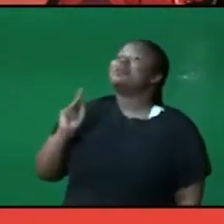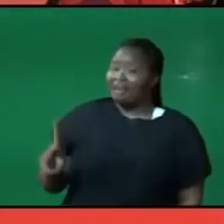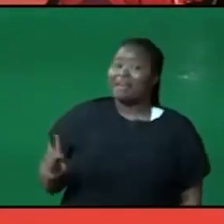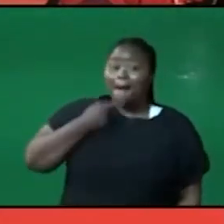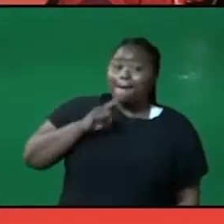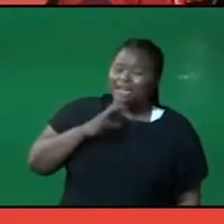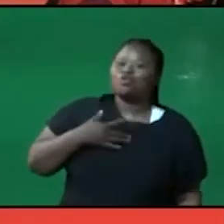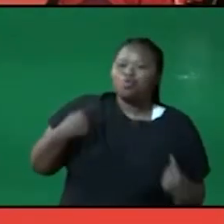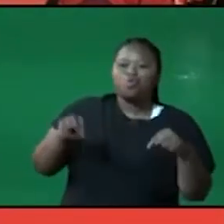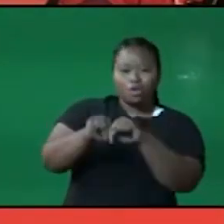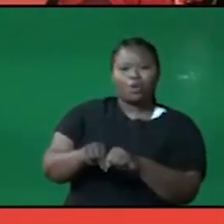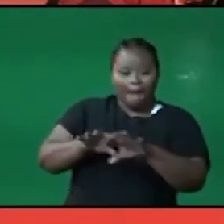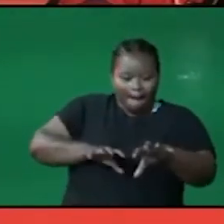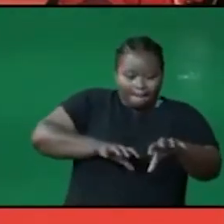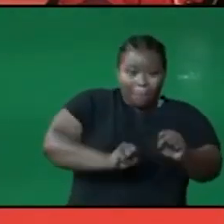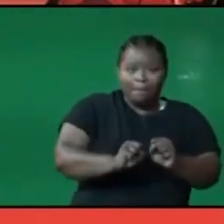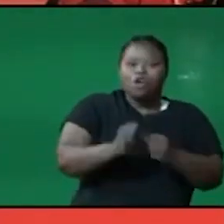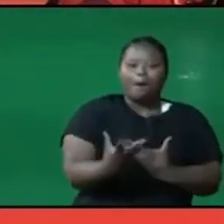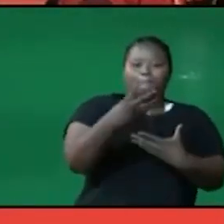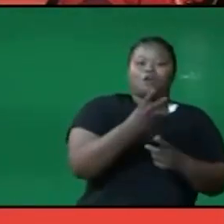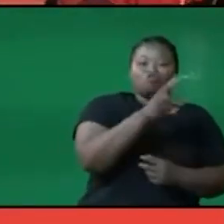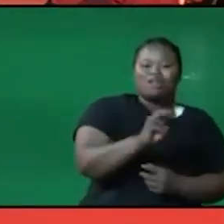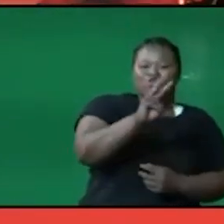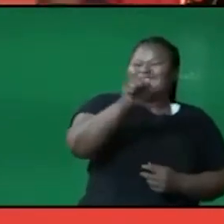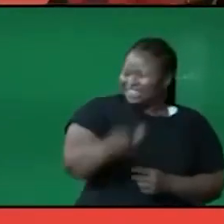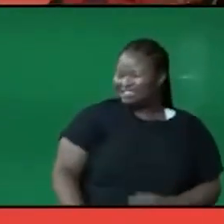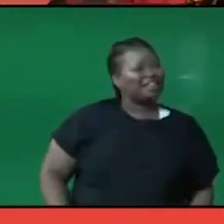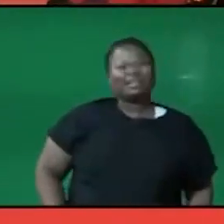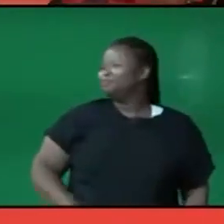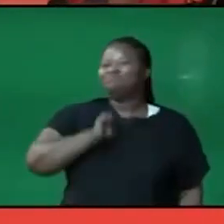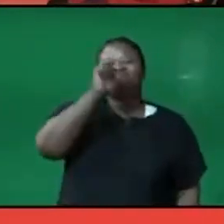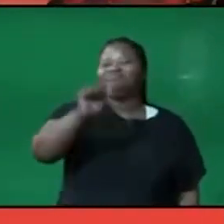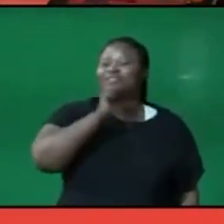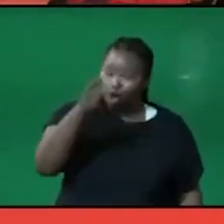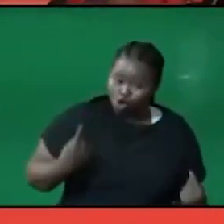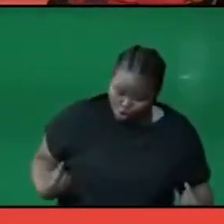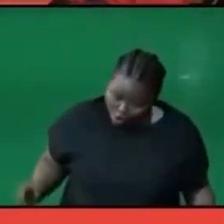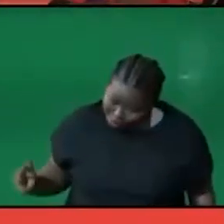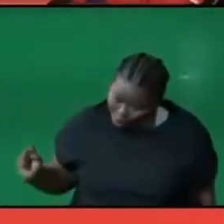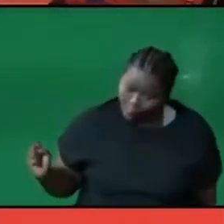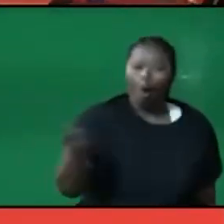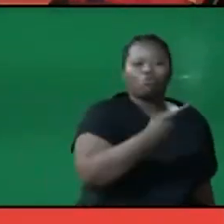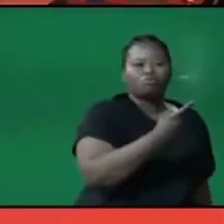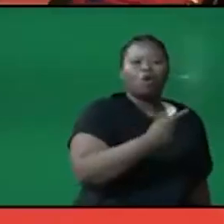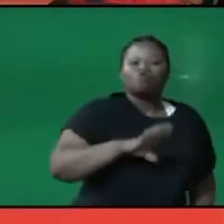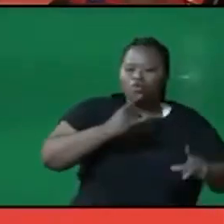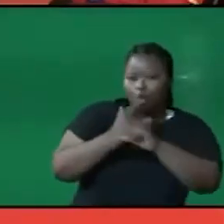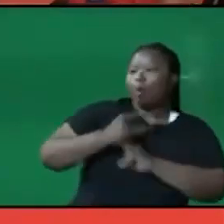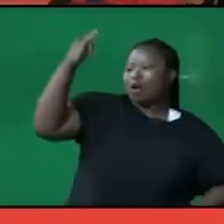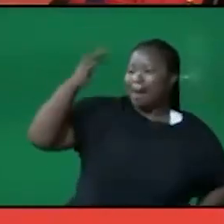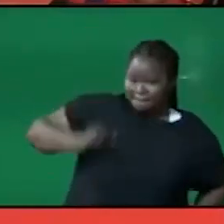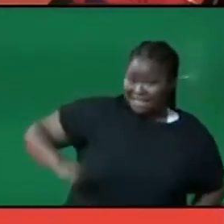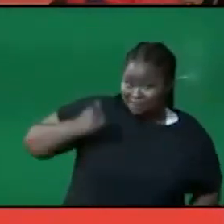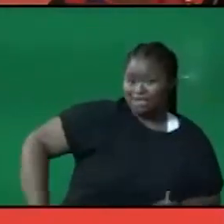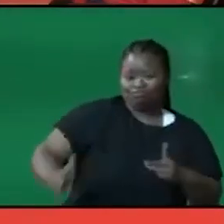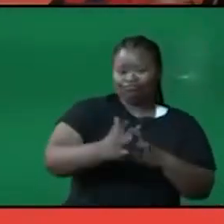we'll consolidate it in 2026. Noma kanjani, you must all go and win your municipality.